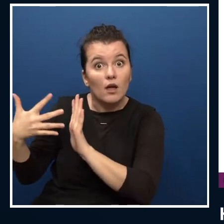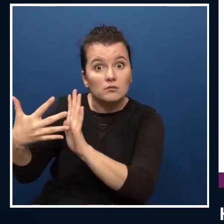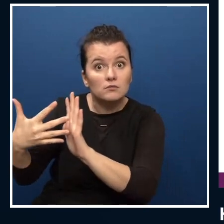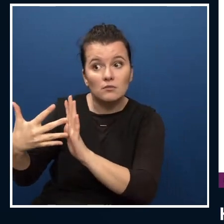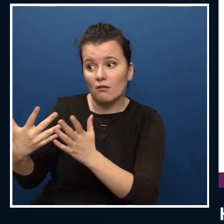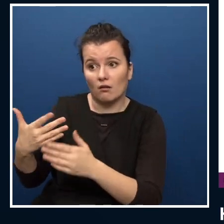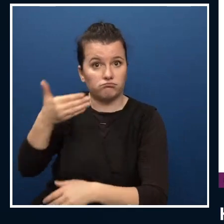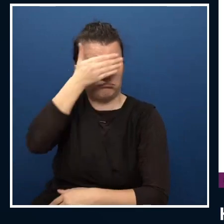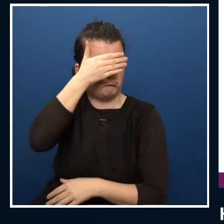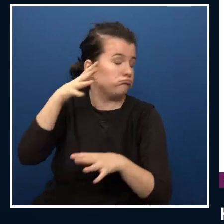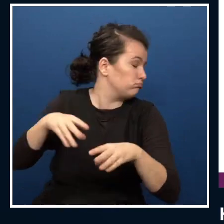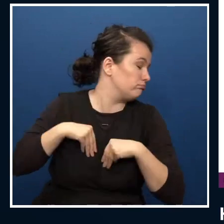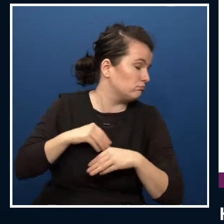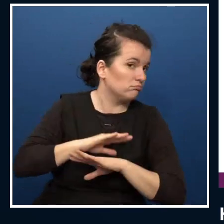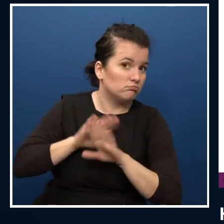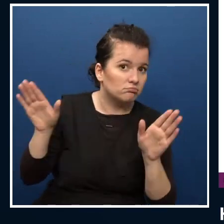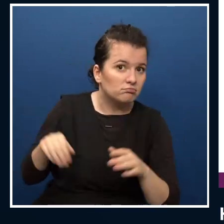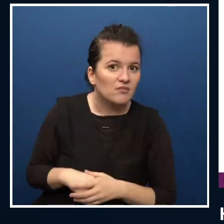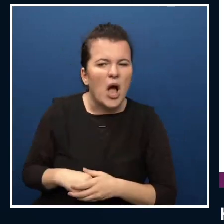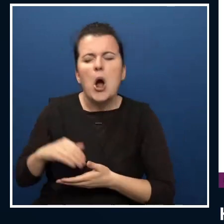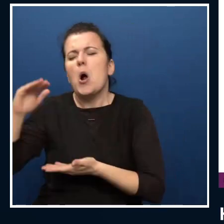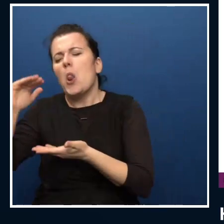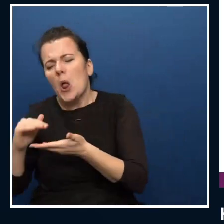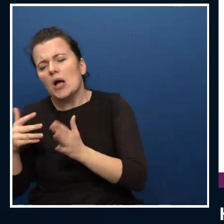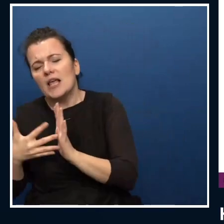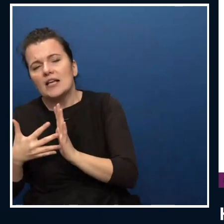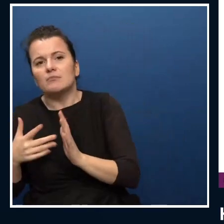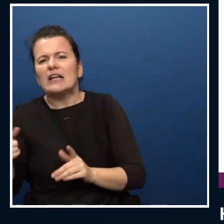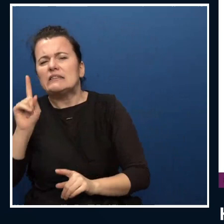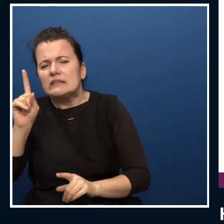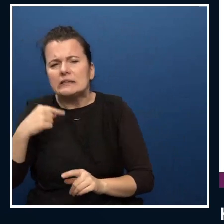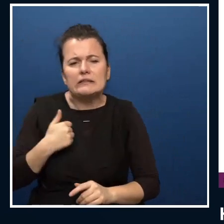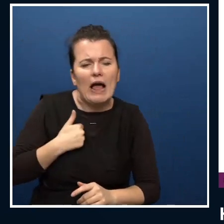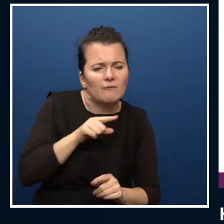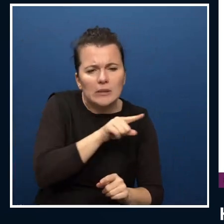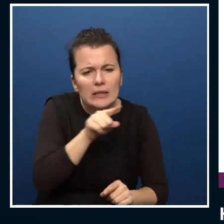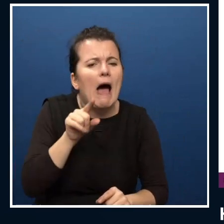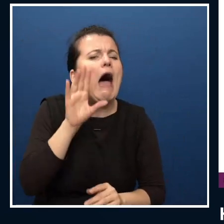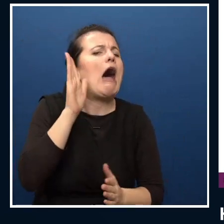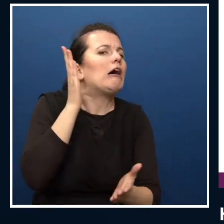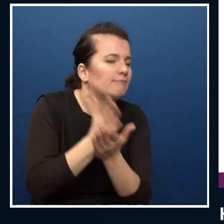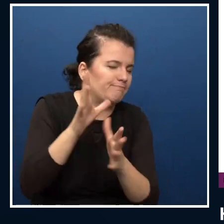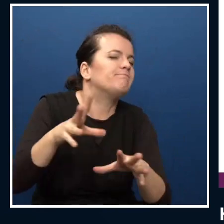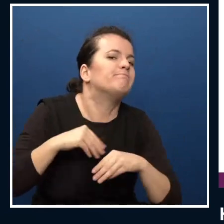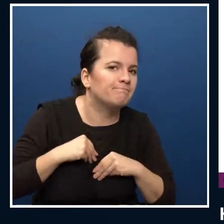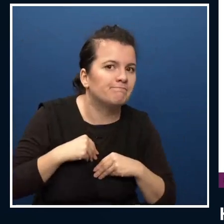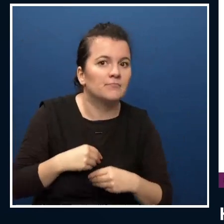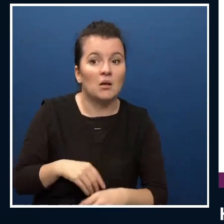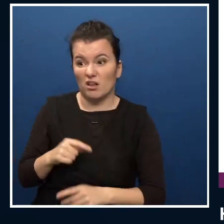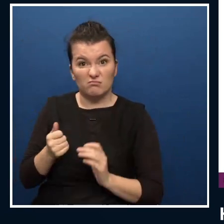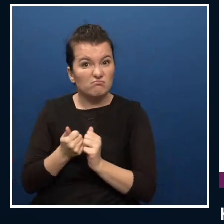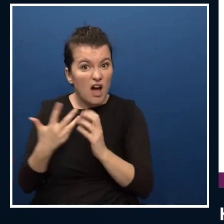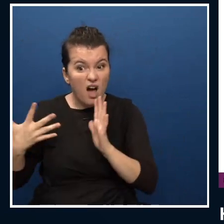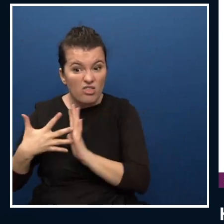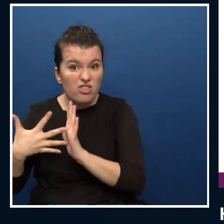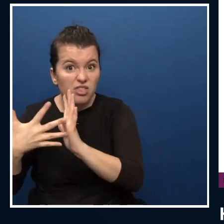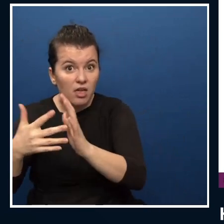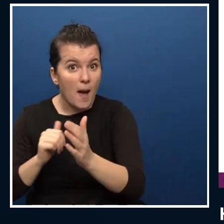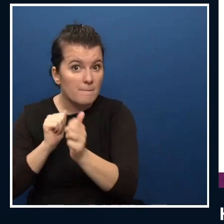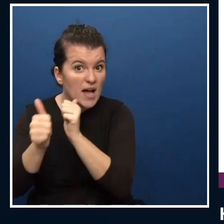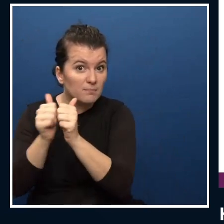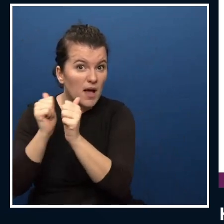these things. Or at least I'd spend 20 minutes looking at them. It wouldn't be like, do them all. But the tests need to